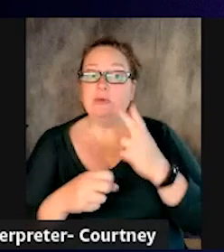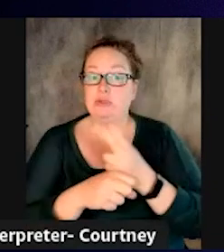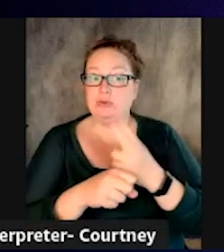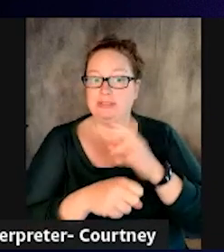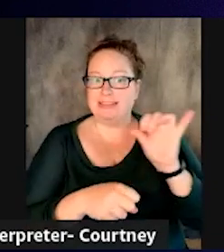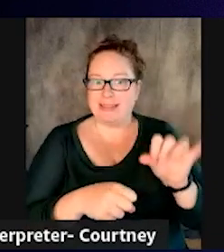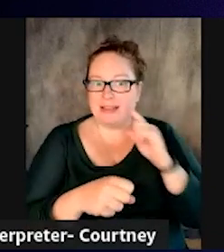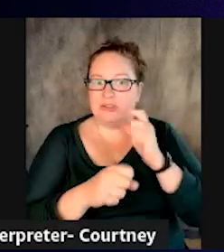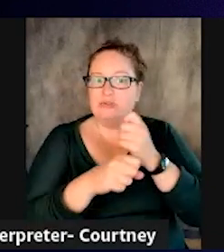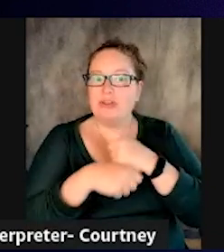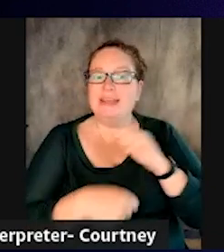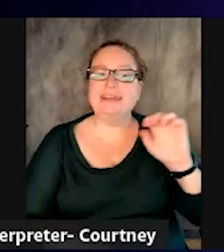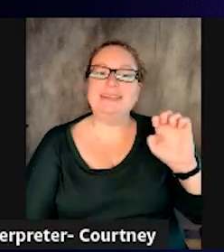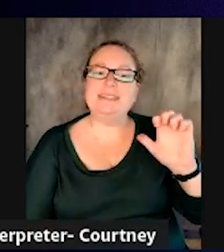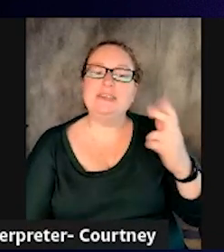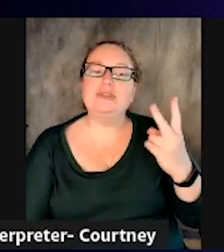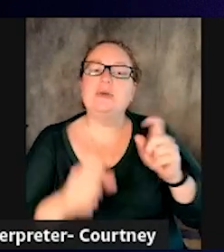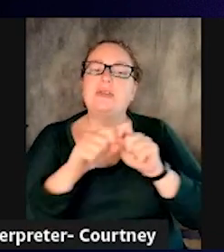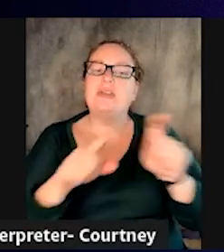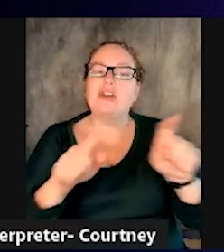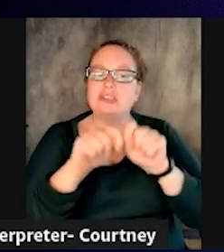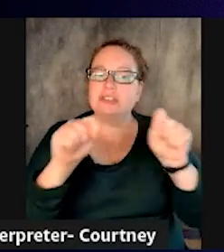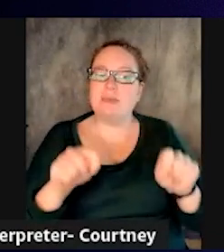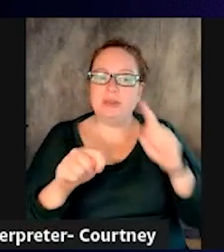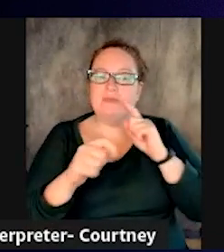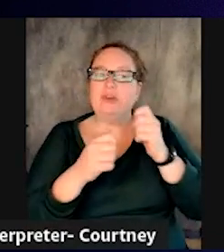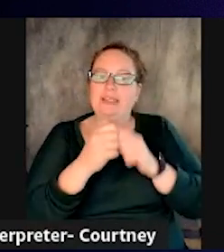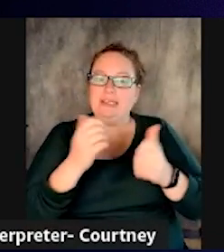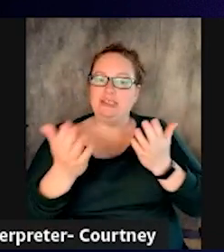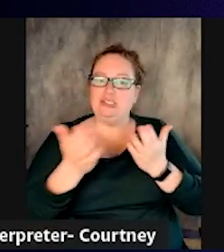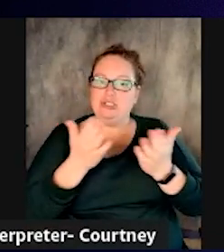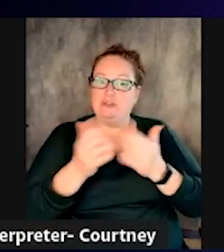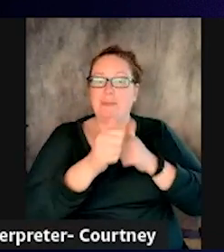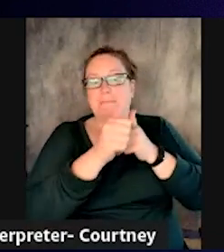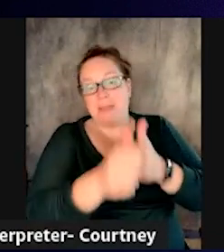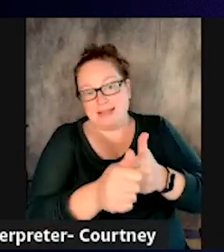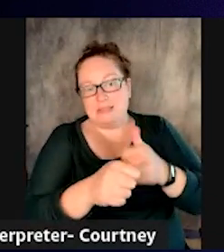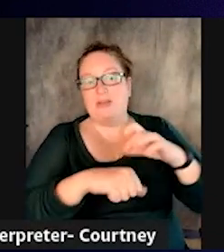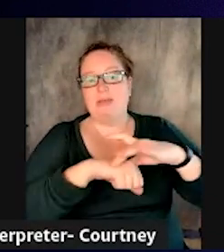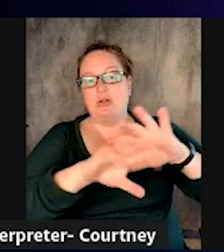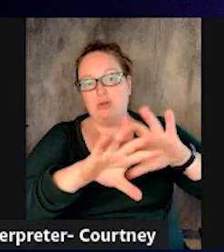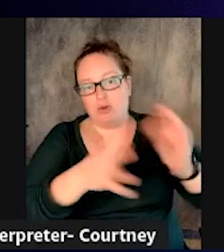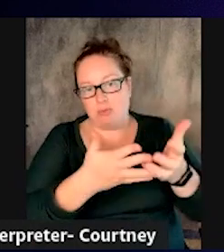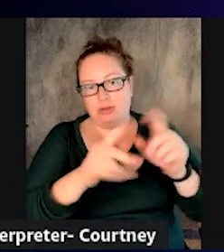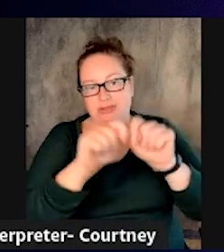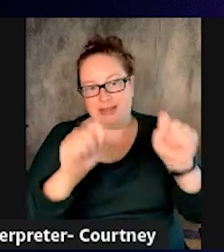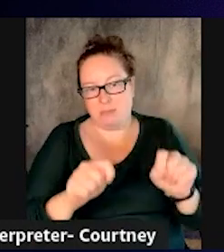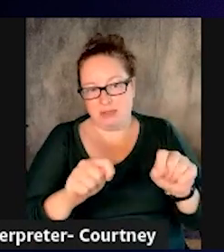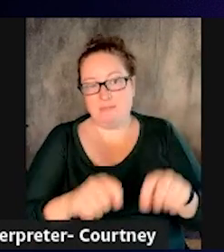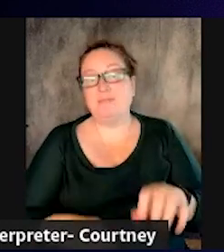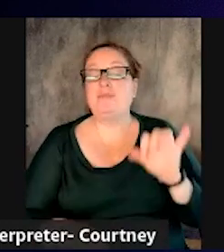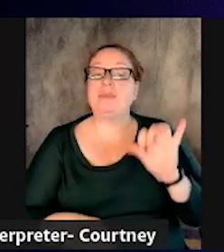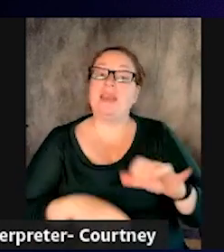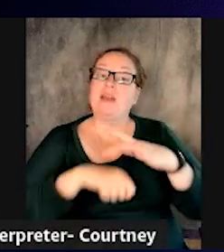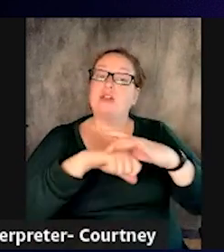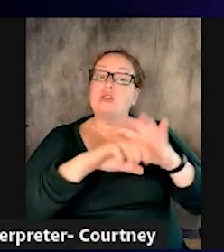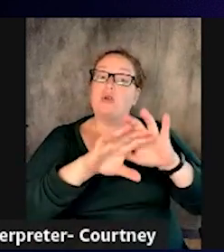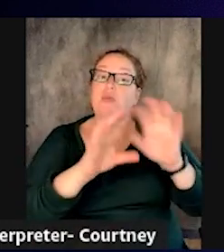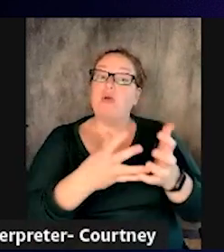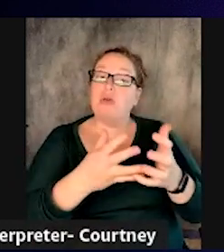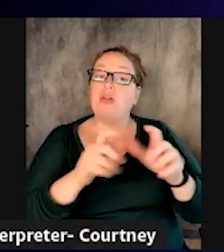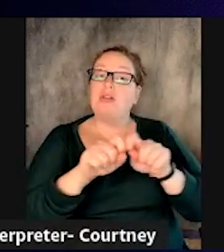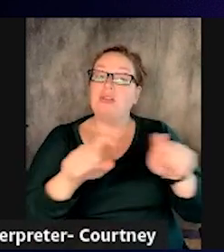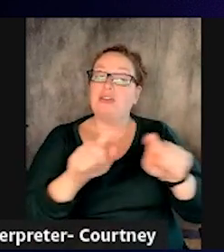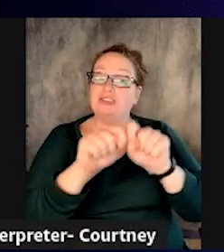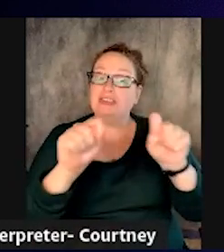an EC2 launch template for each server based on the global template. So this global launch template is the first feature